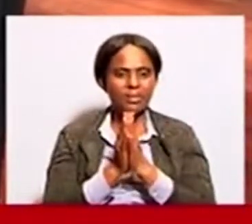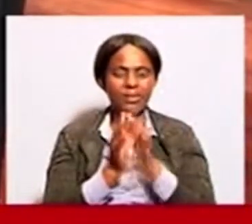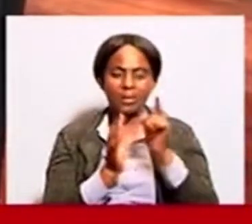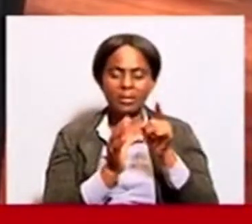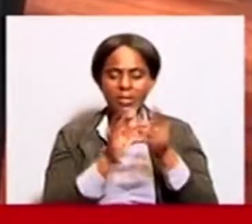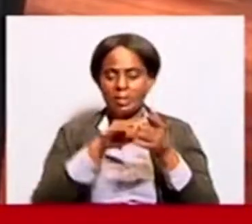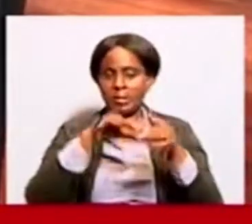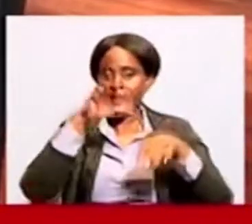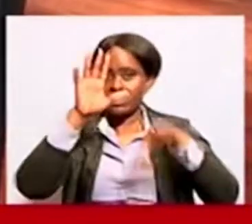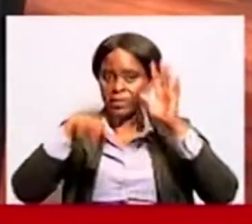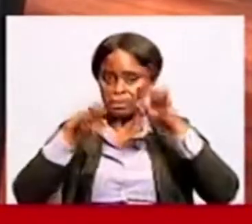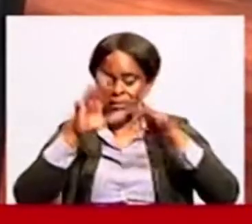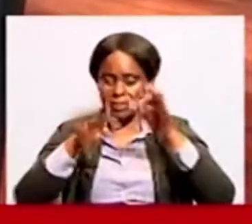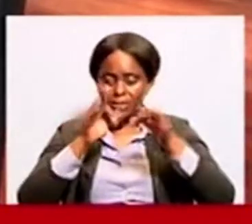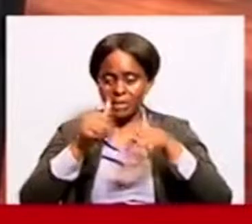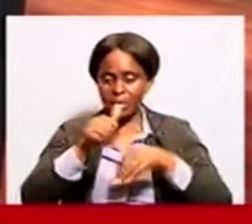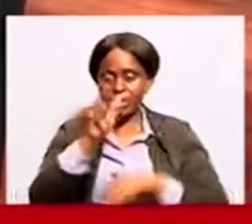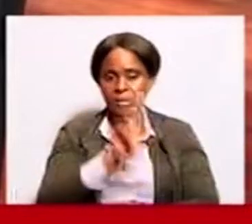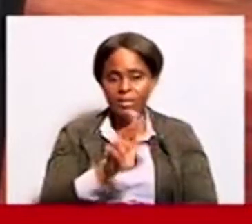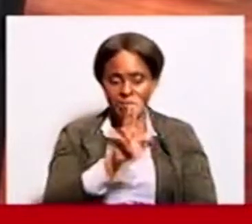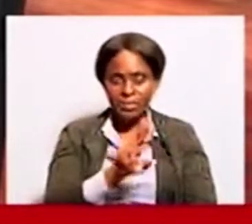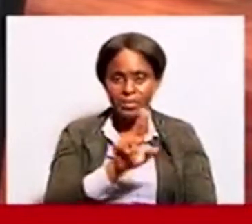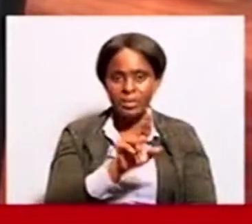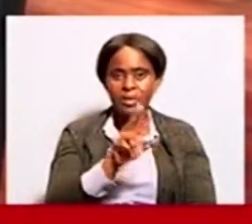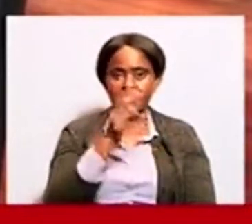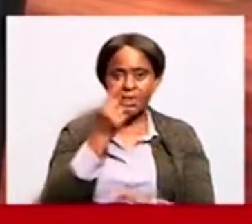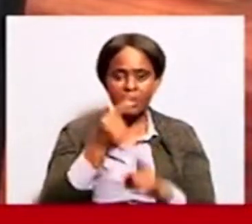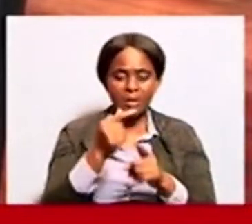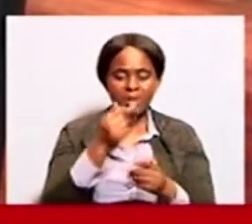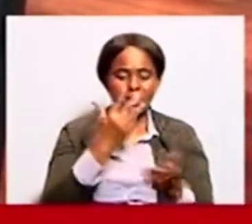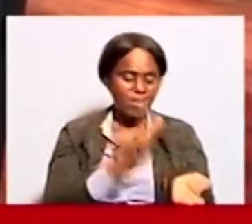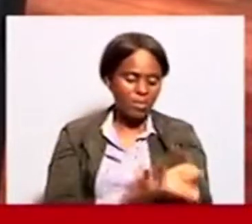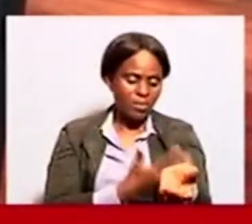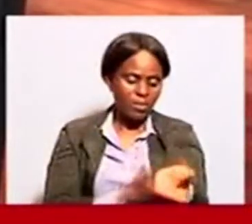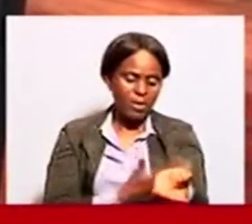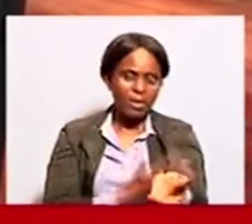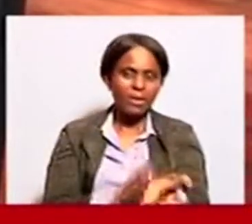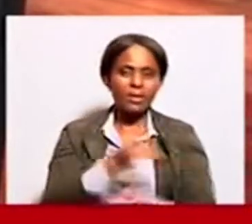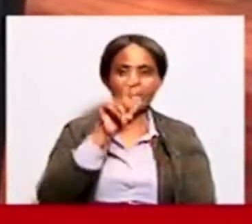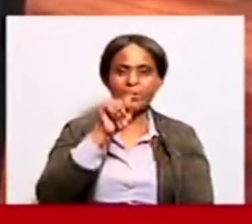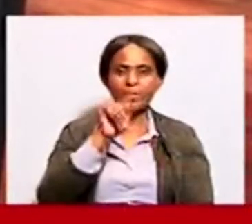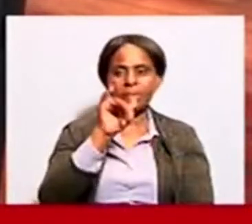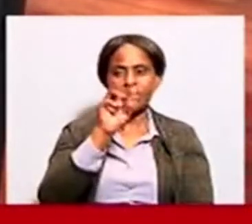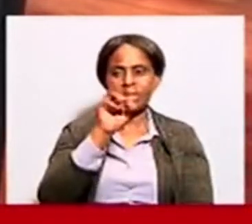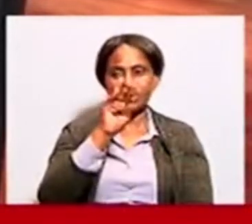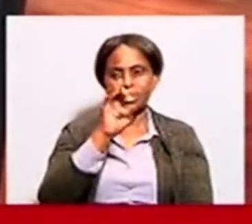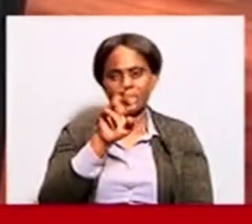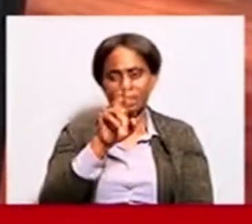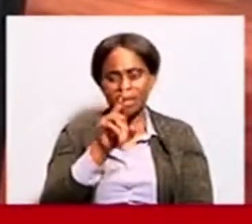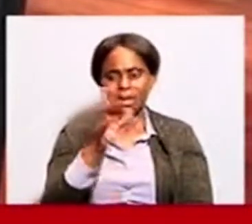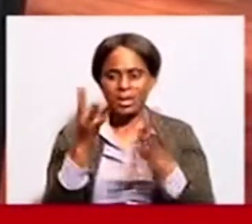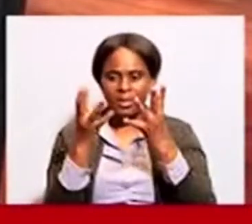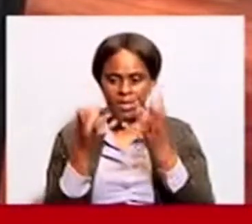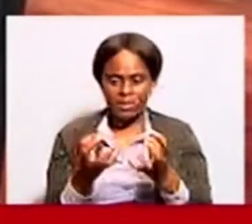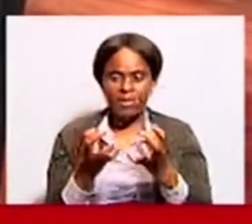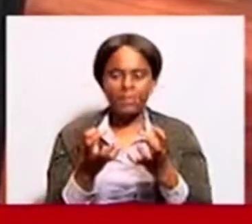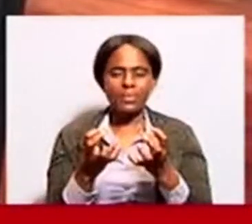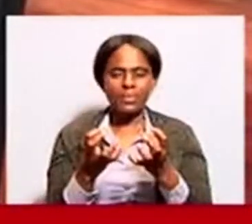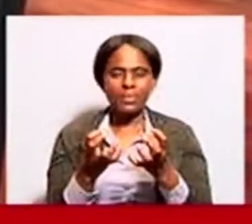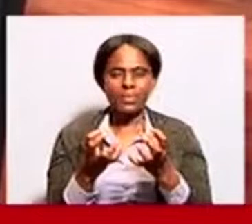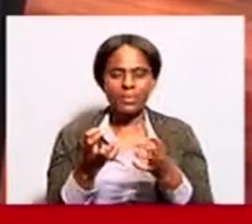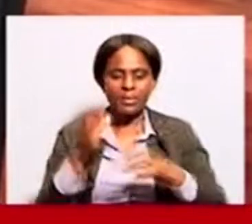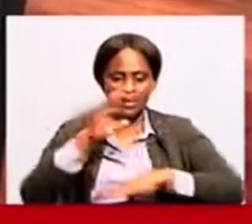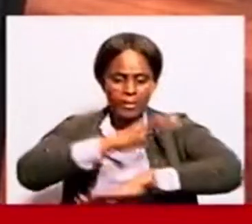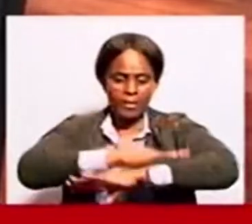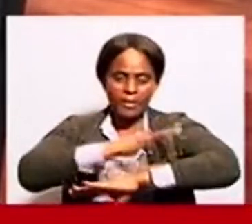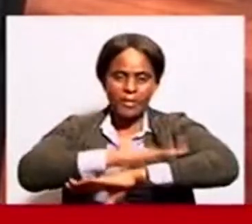raining and if they use the wet timber, the desk may, when the timber dries up,